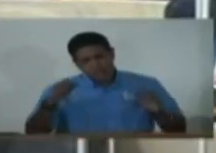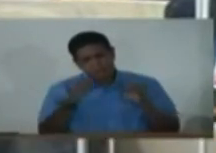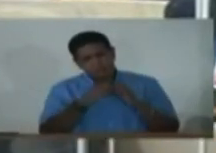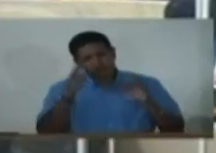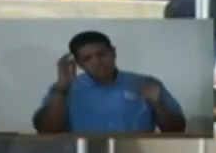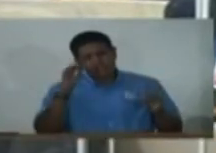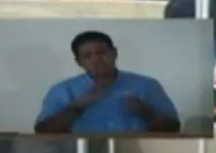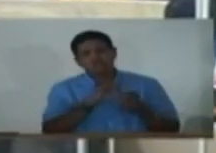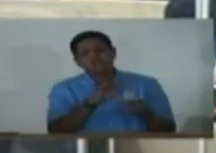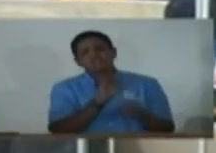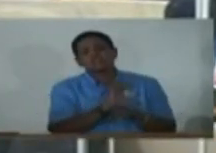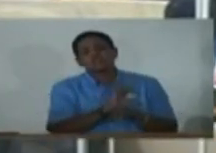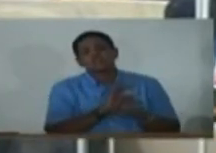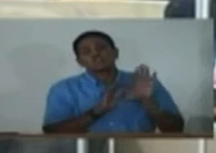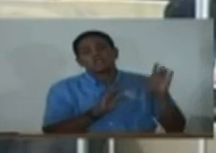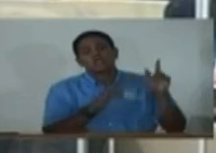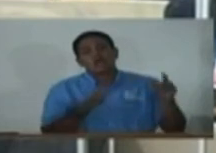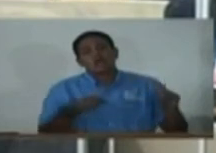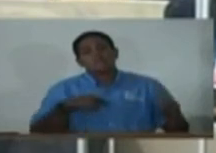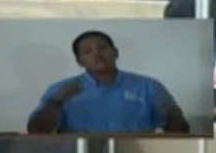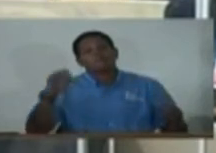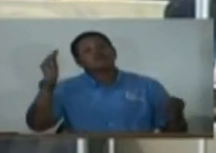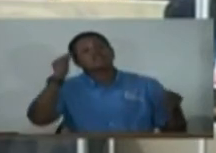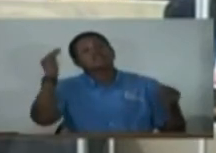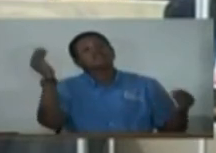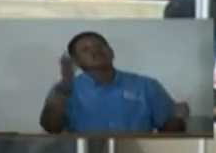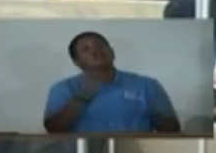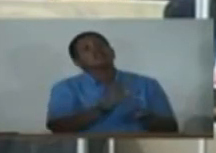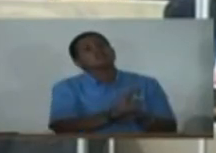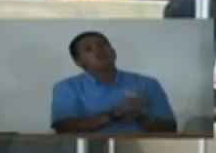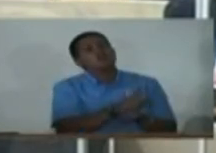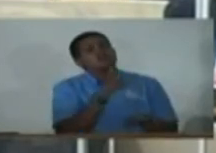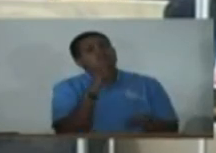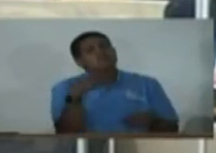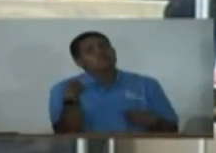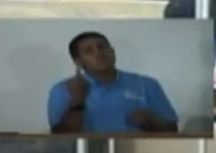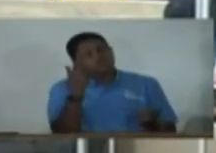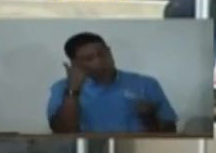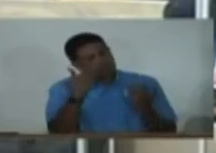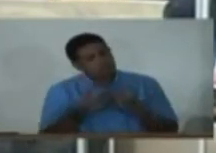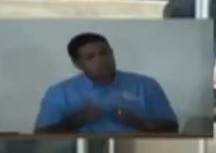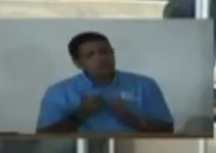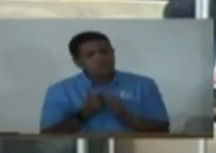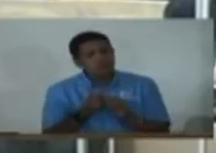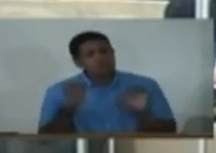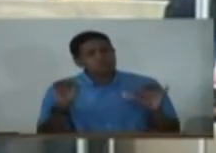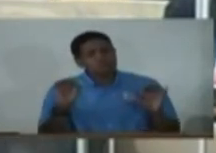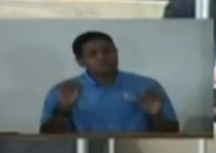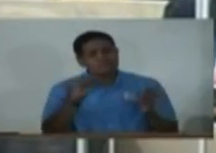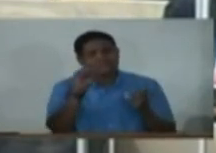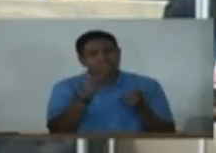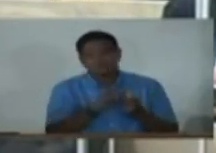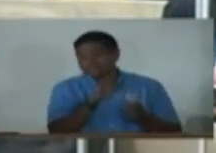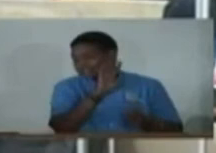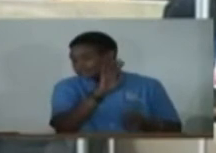I must say that the churches have been very compliant,